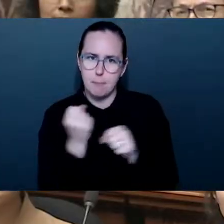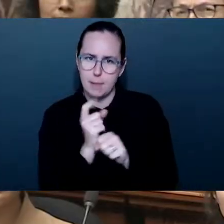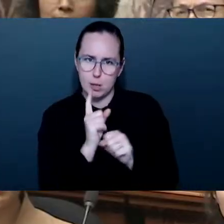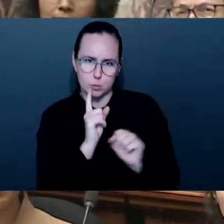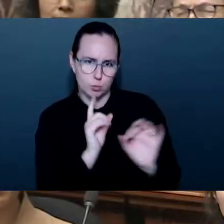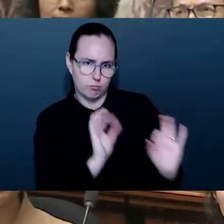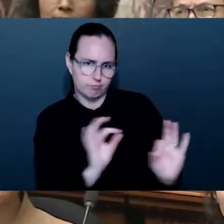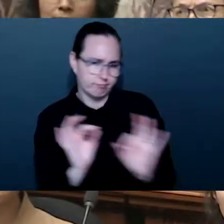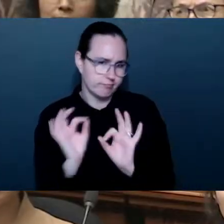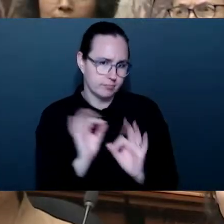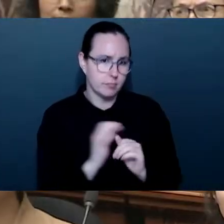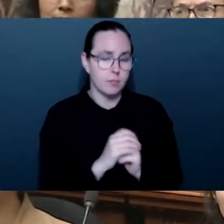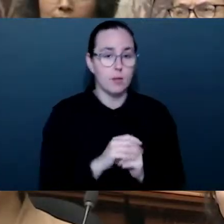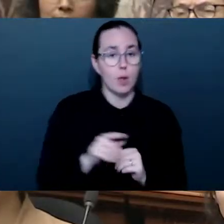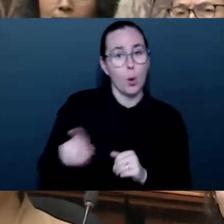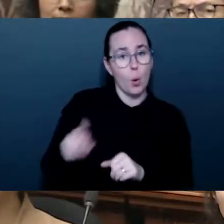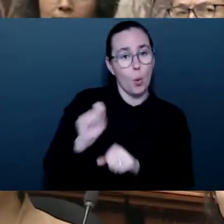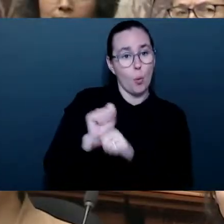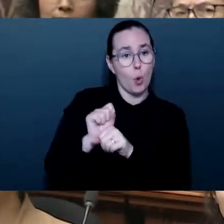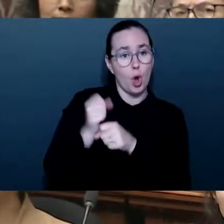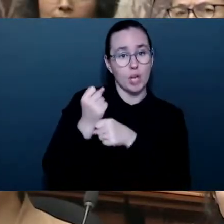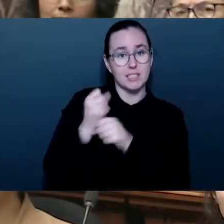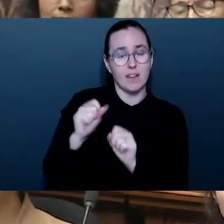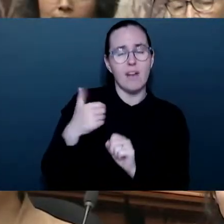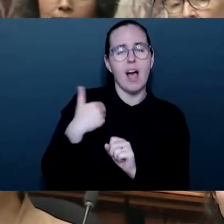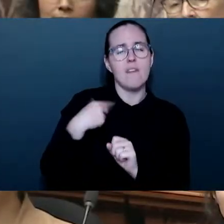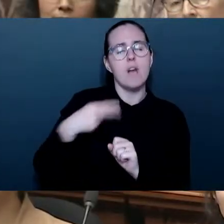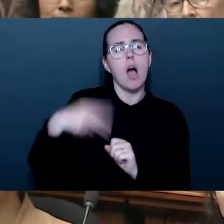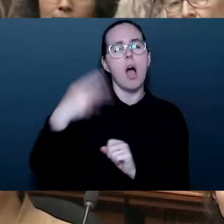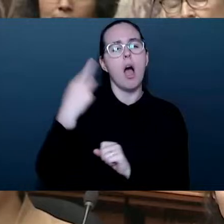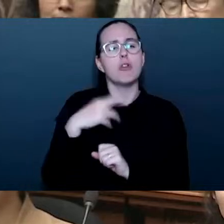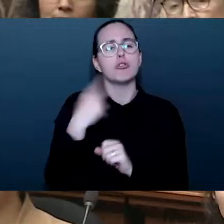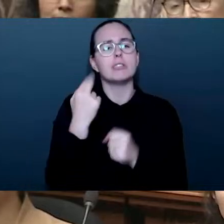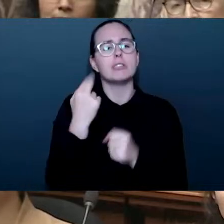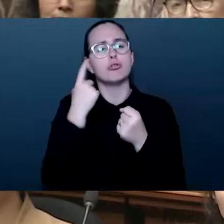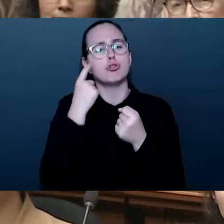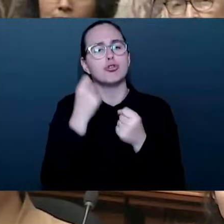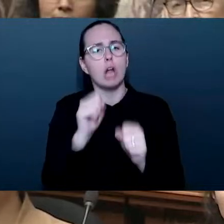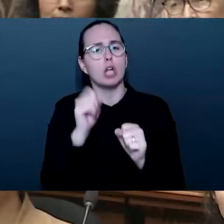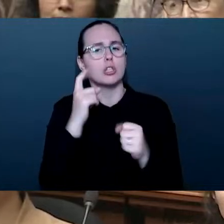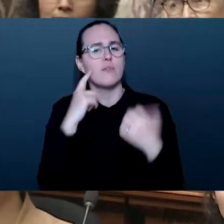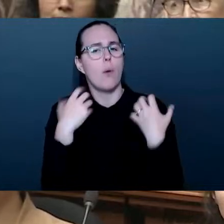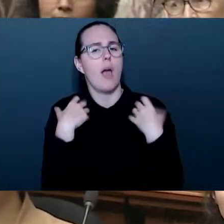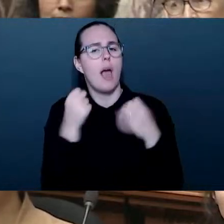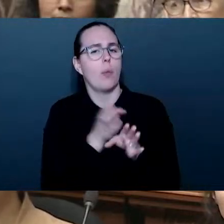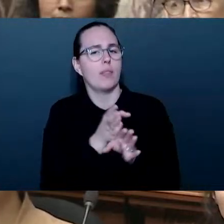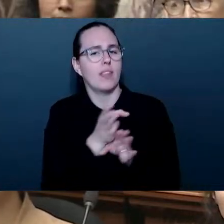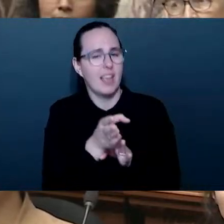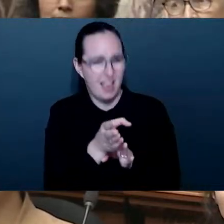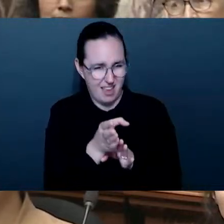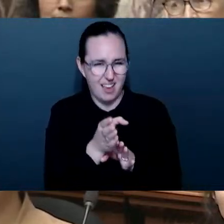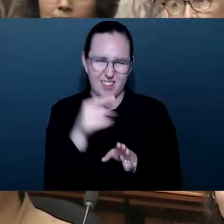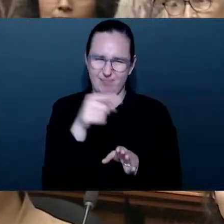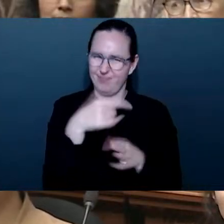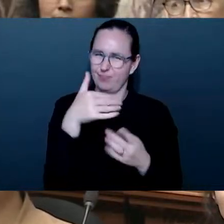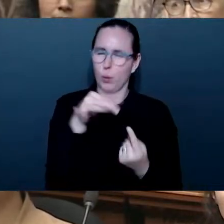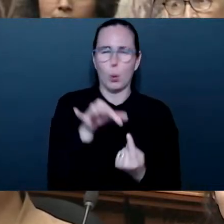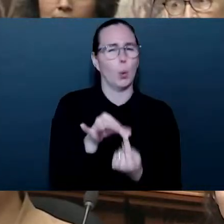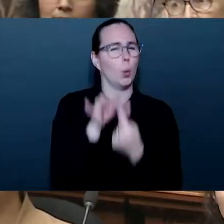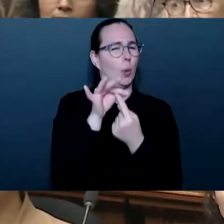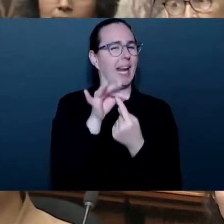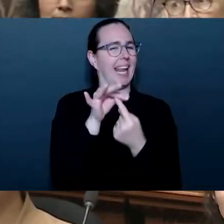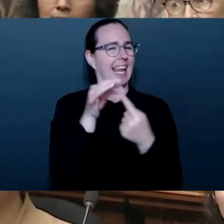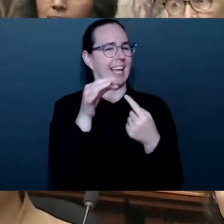healthcare, recognizing that there are particular concerns and particular issues in healthcare that need to be addressed. That work continues. I'm grateful